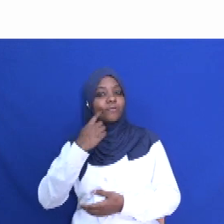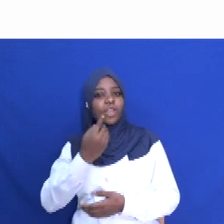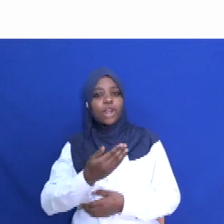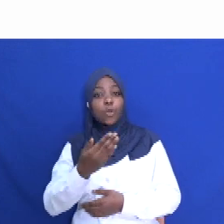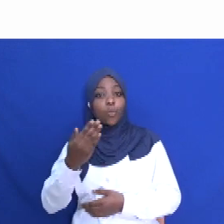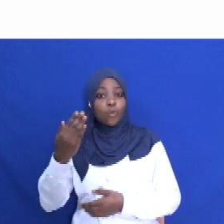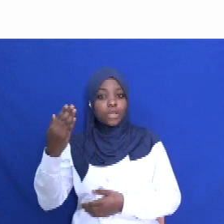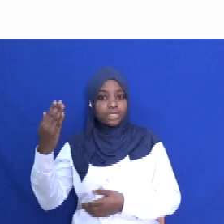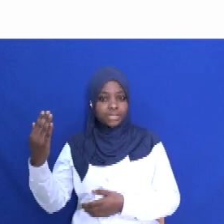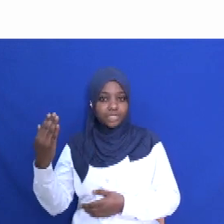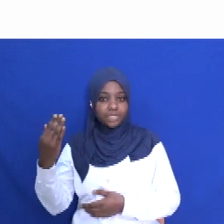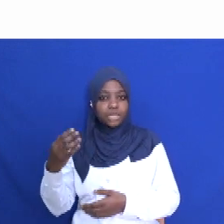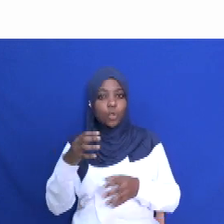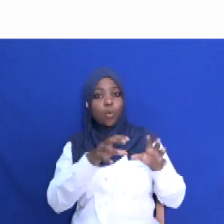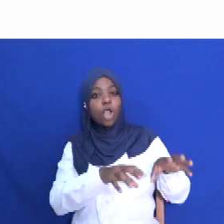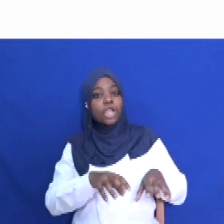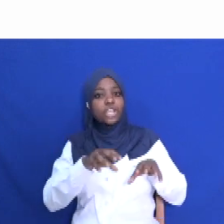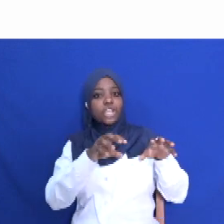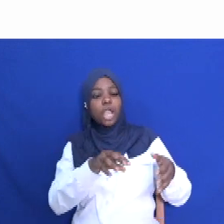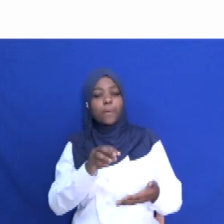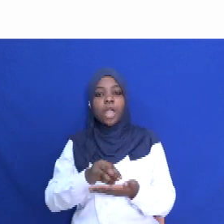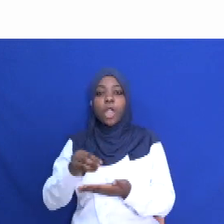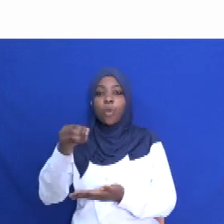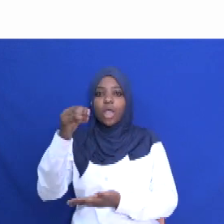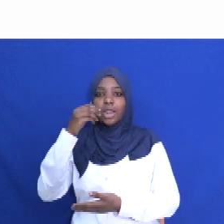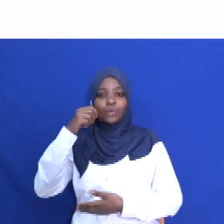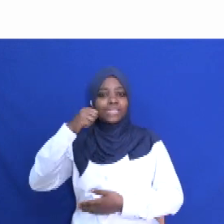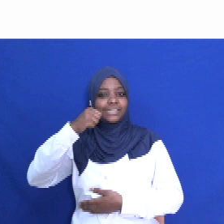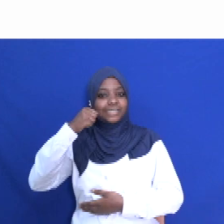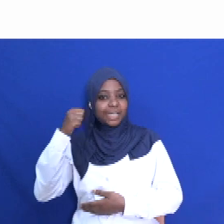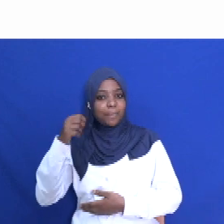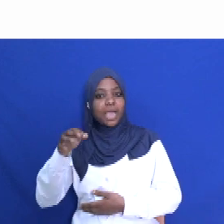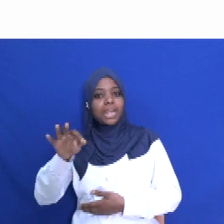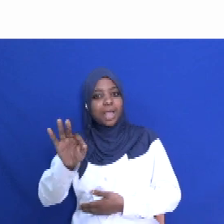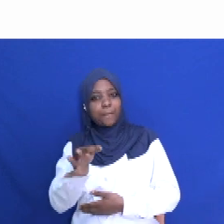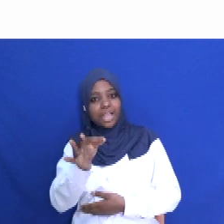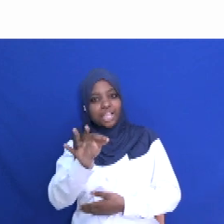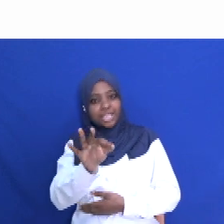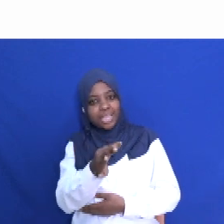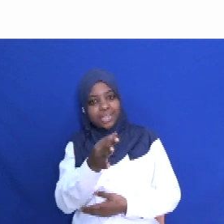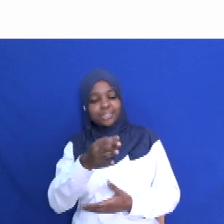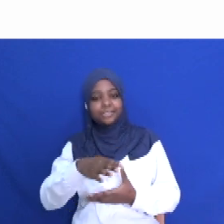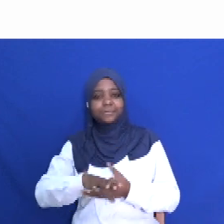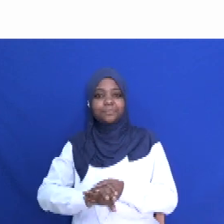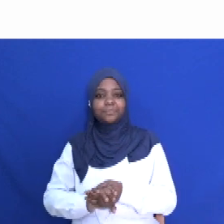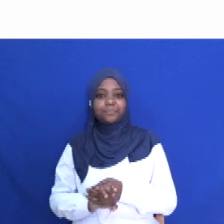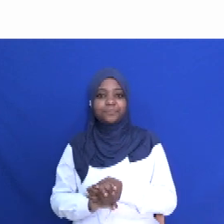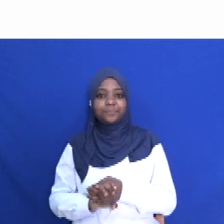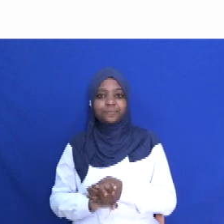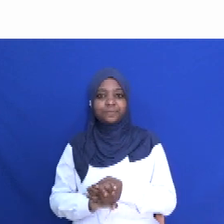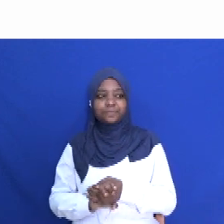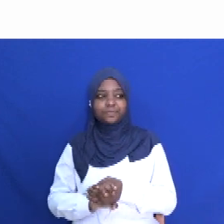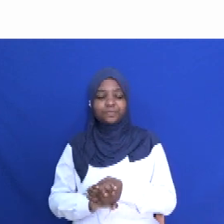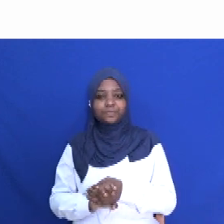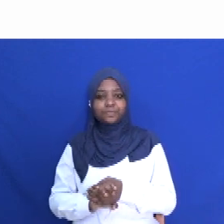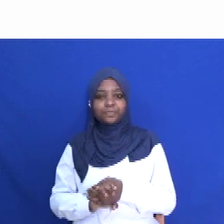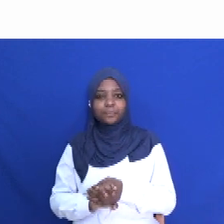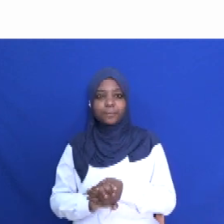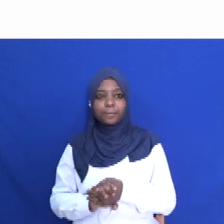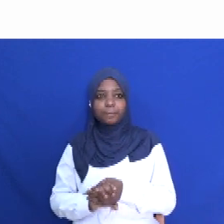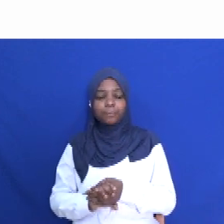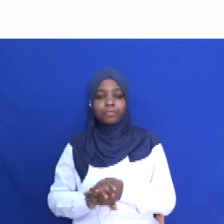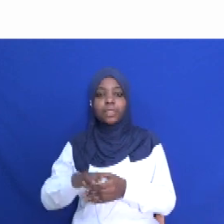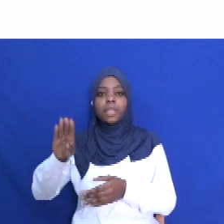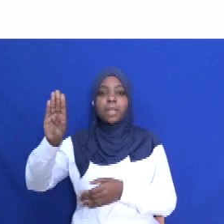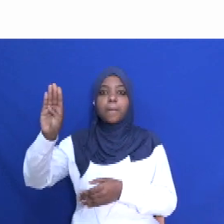Can you read it? Bear is an omnivorous animal because